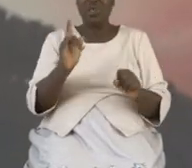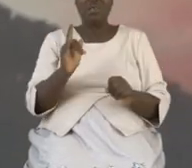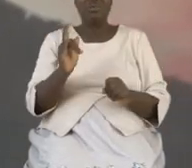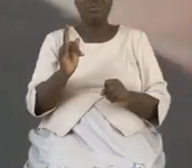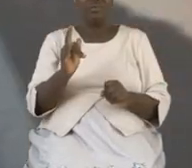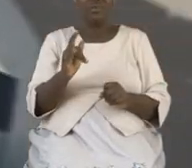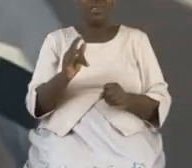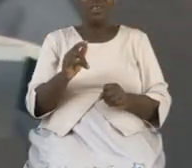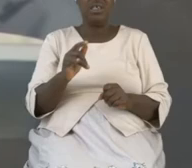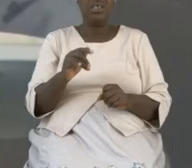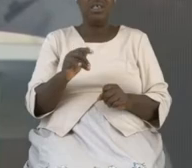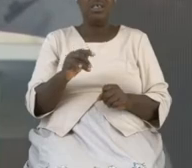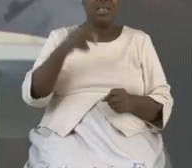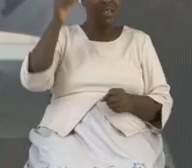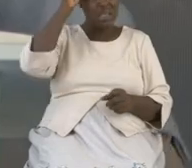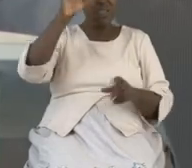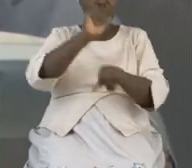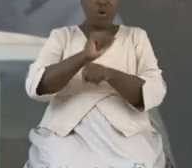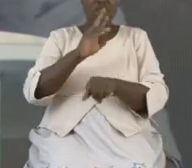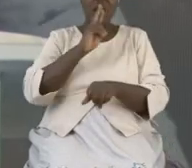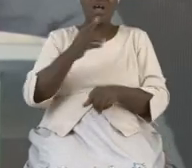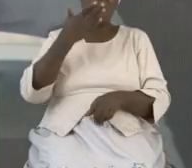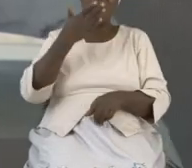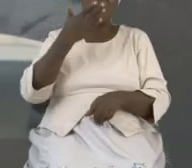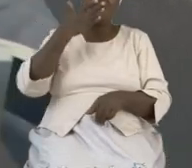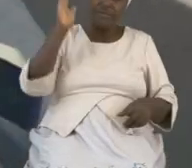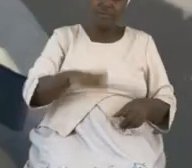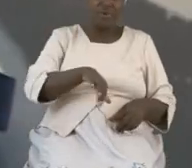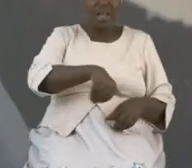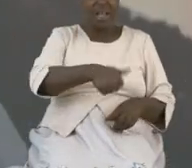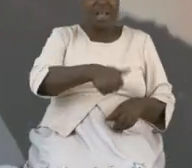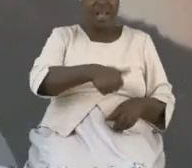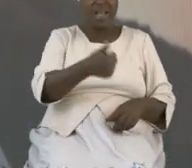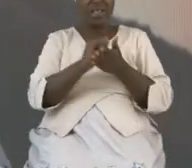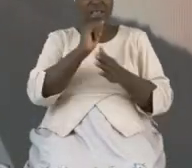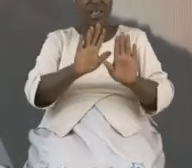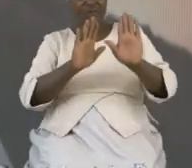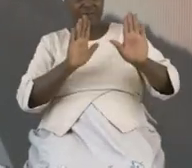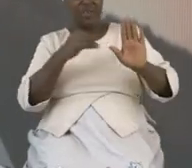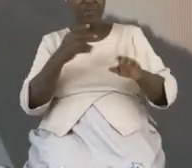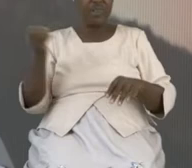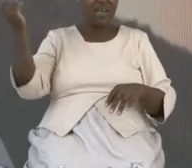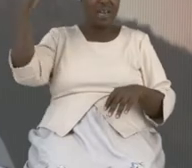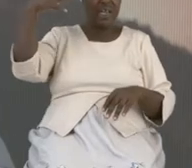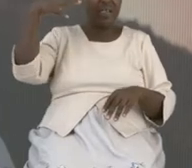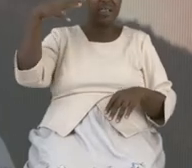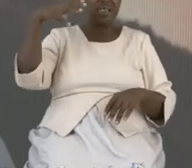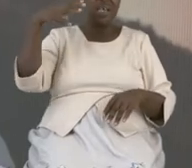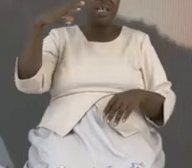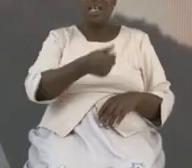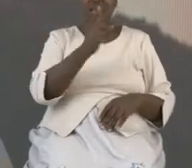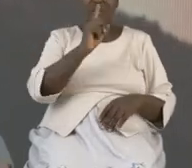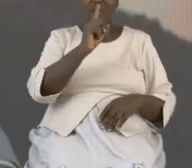deeds are evil. Anyone who is afraid of the light, anyone